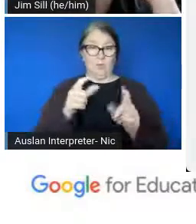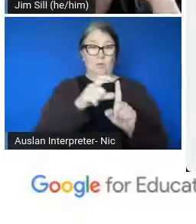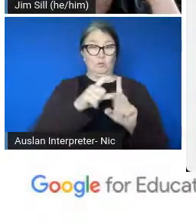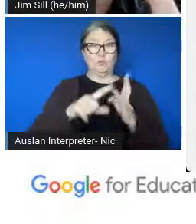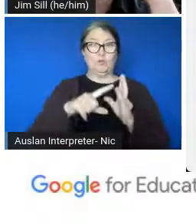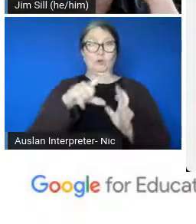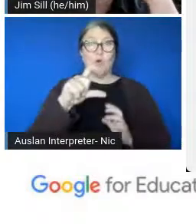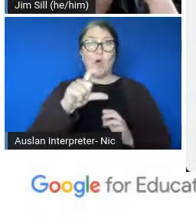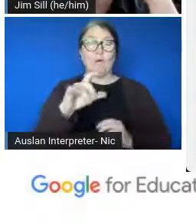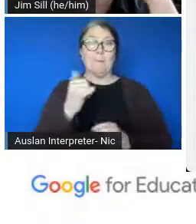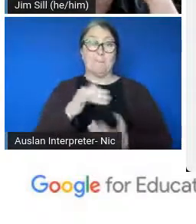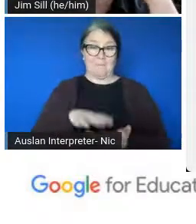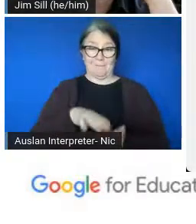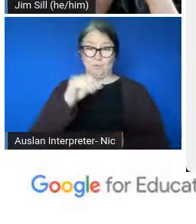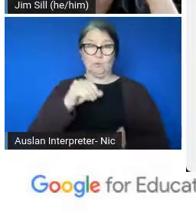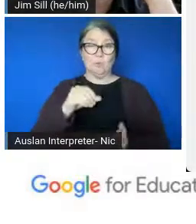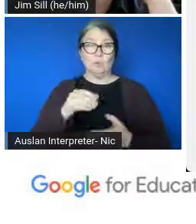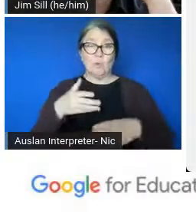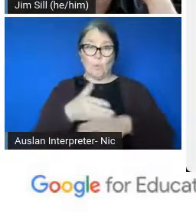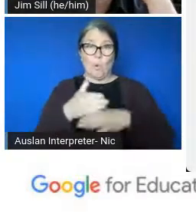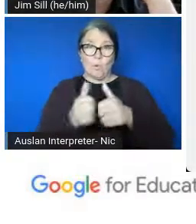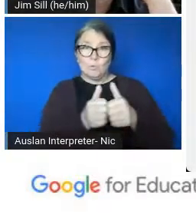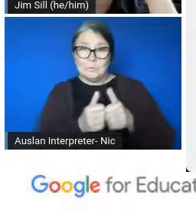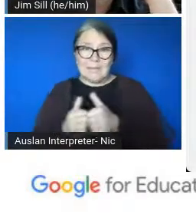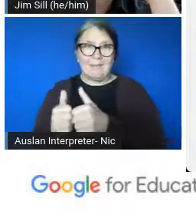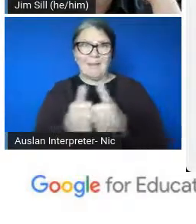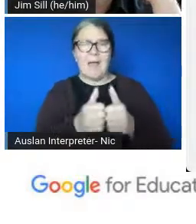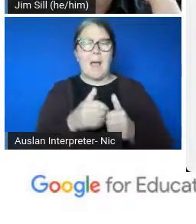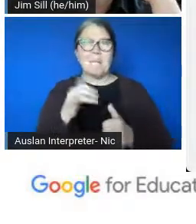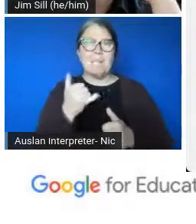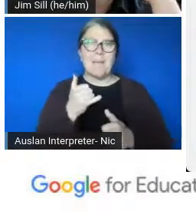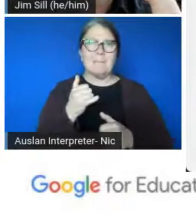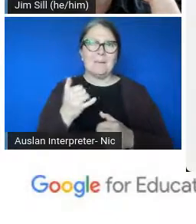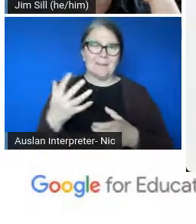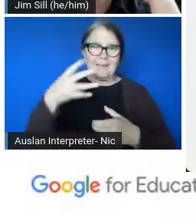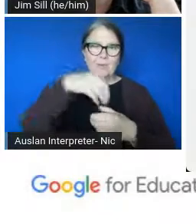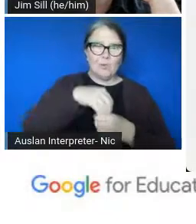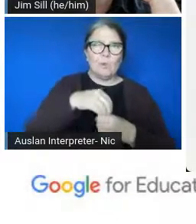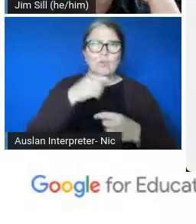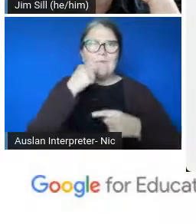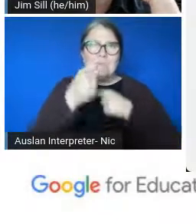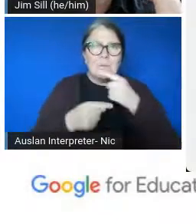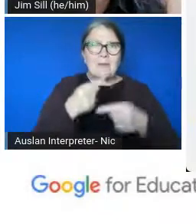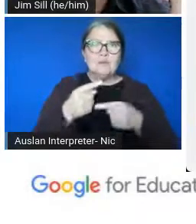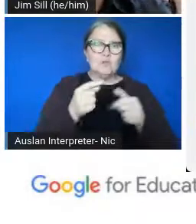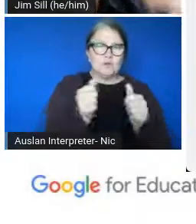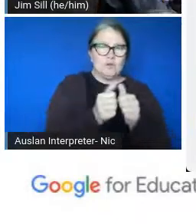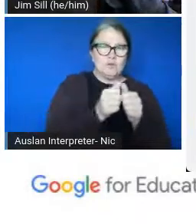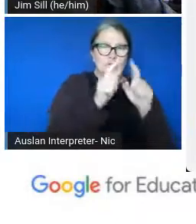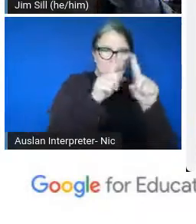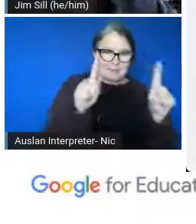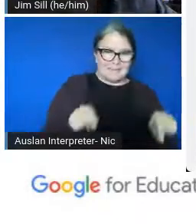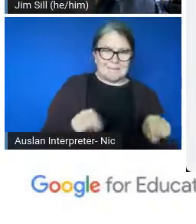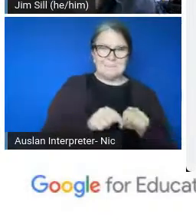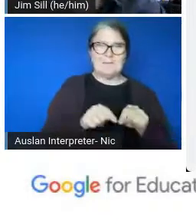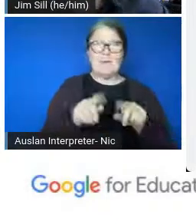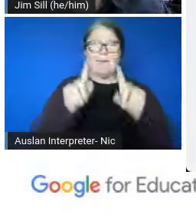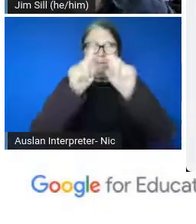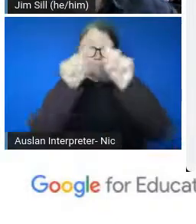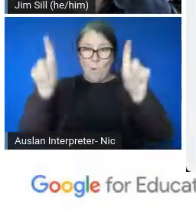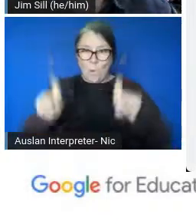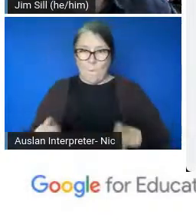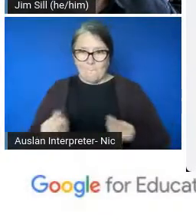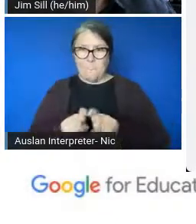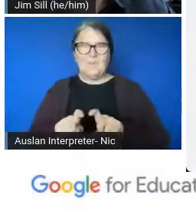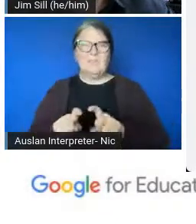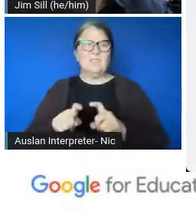put together some information that they want to include, their sheets, their forms, their charts. The last thing I'll mention, because I know we